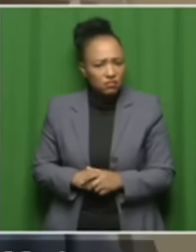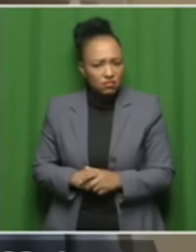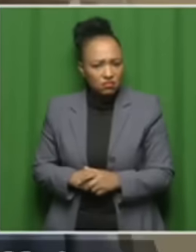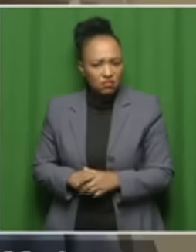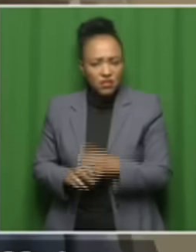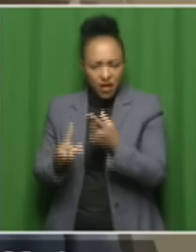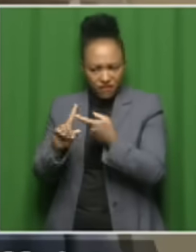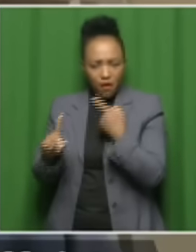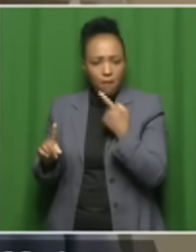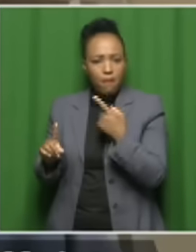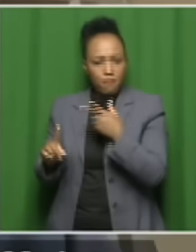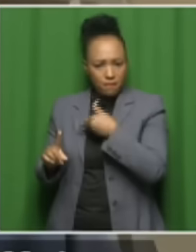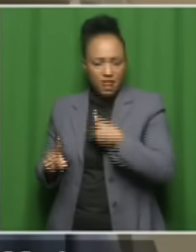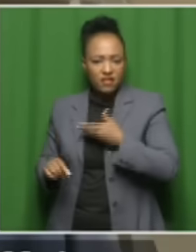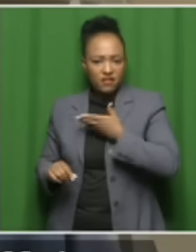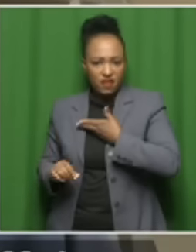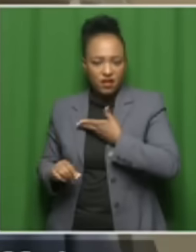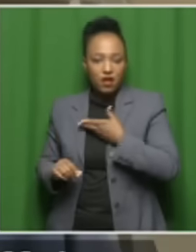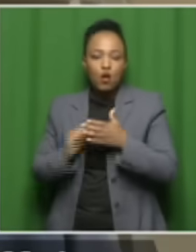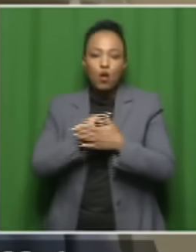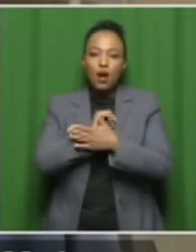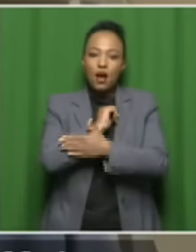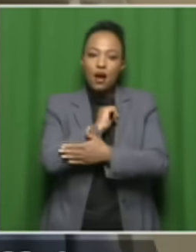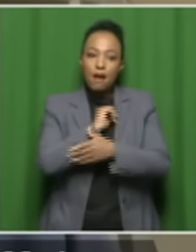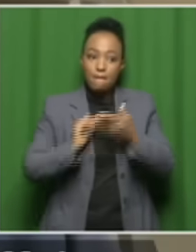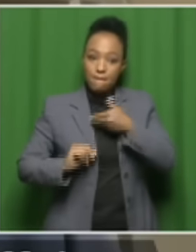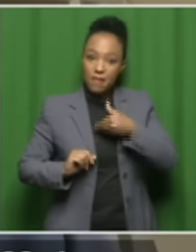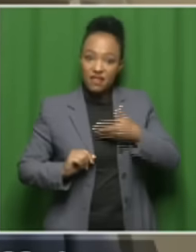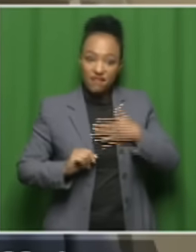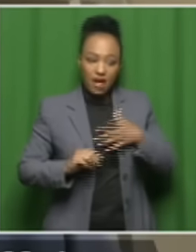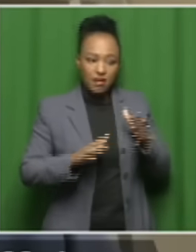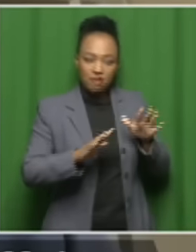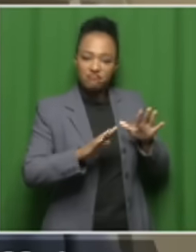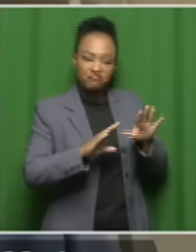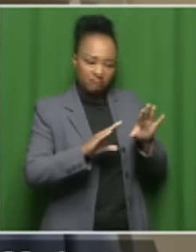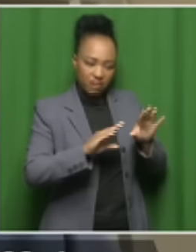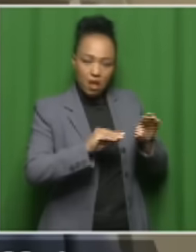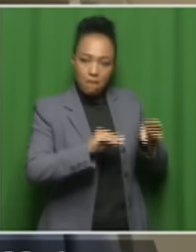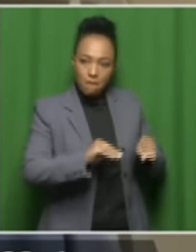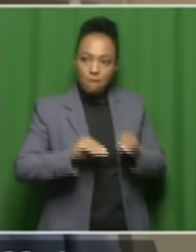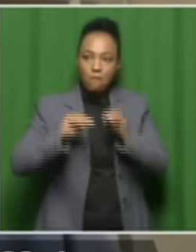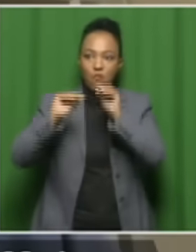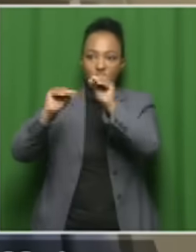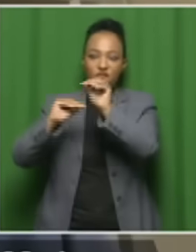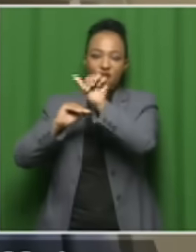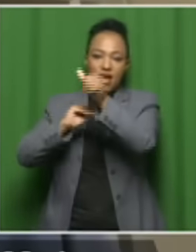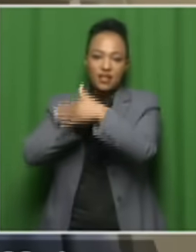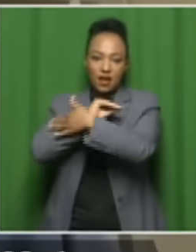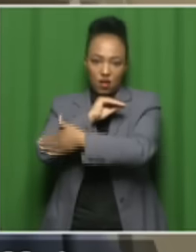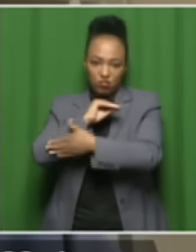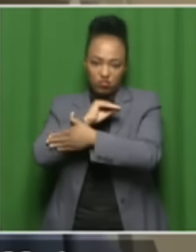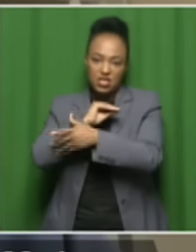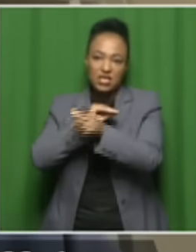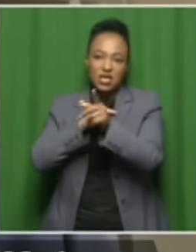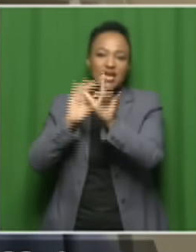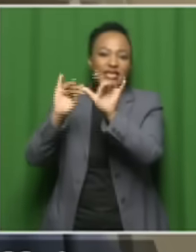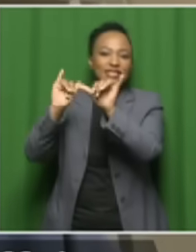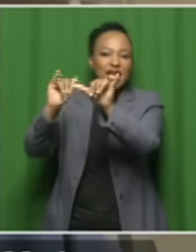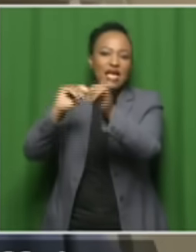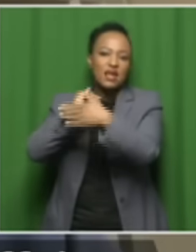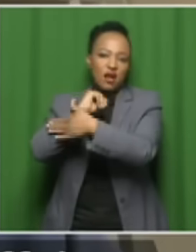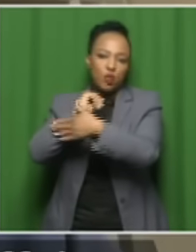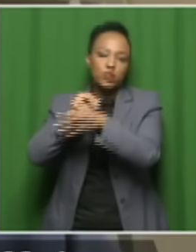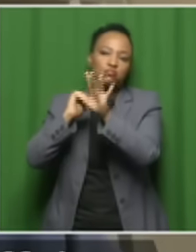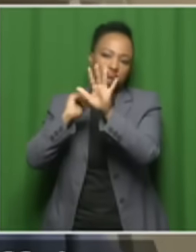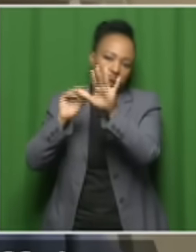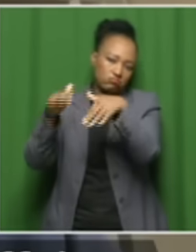So when the parents left the country and they took up another nationality without realizing it, they